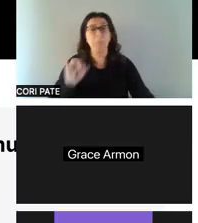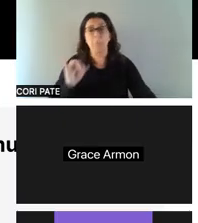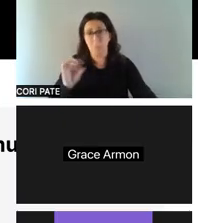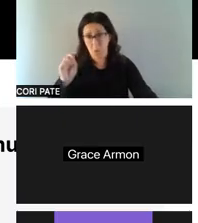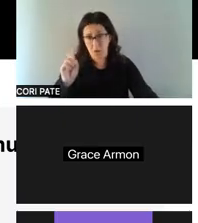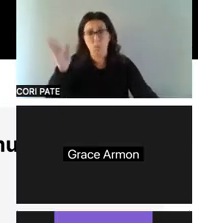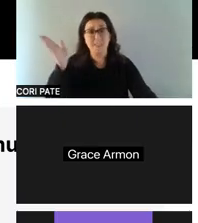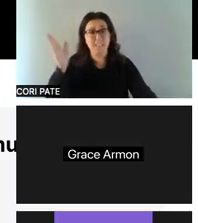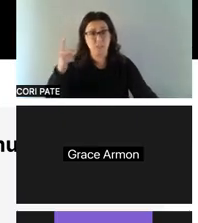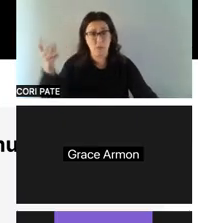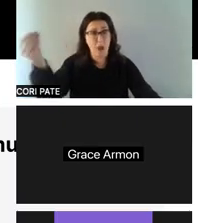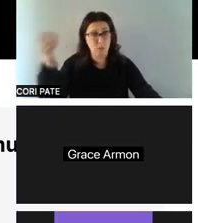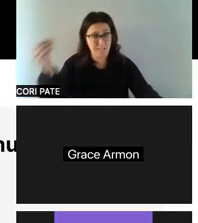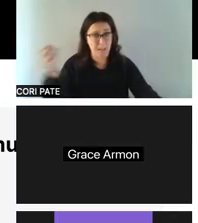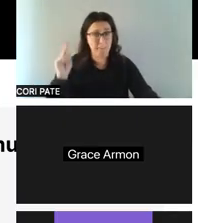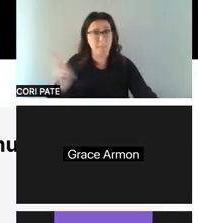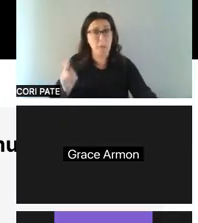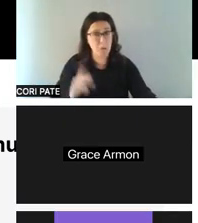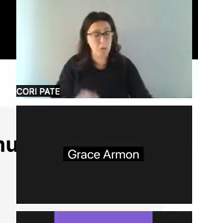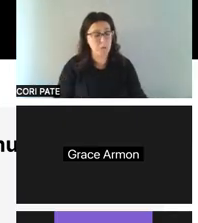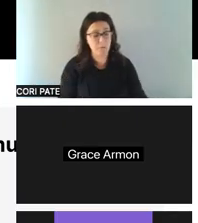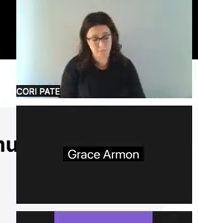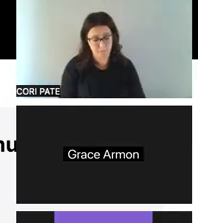from outside resources.